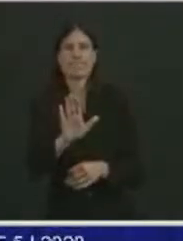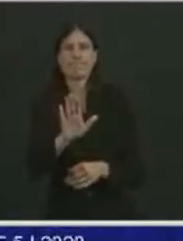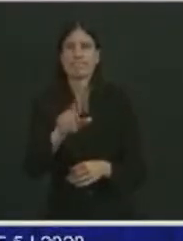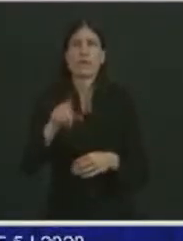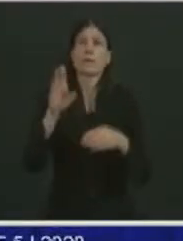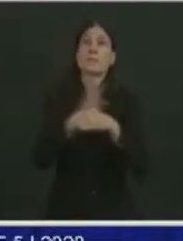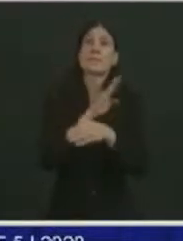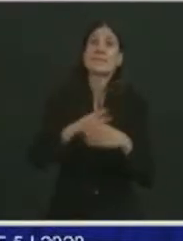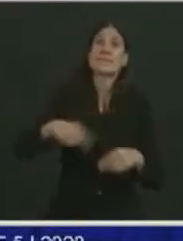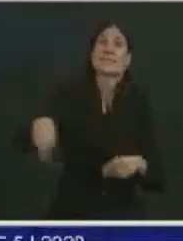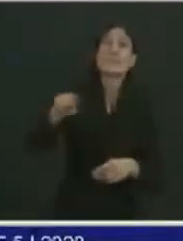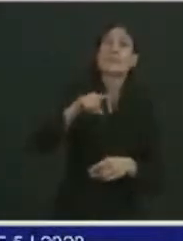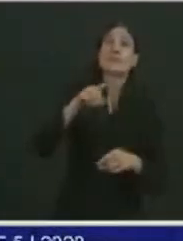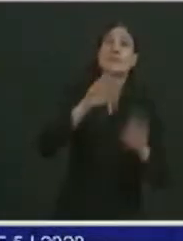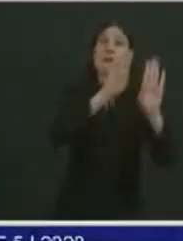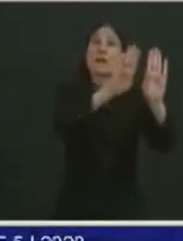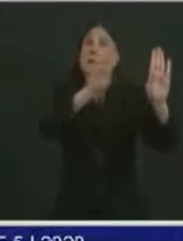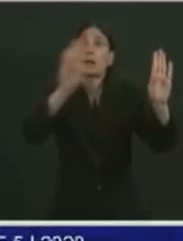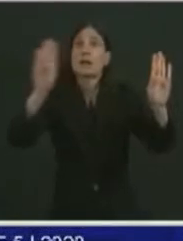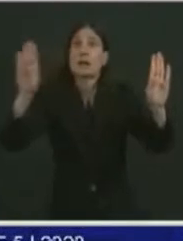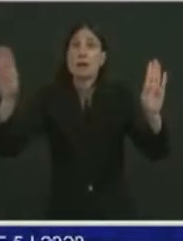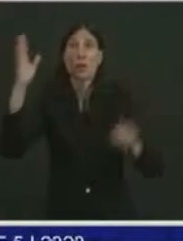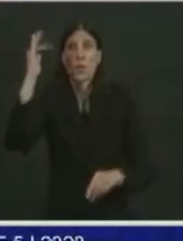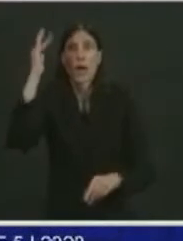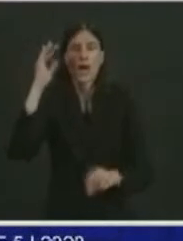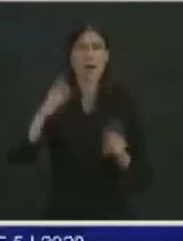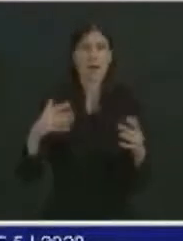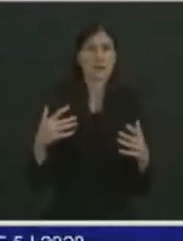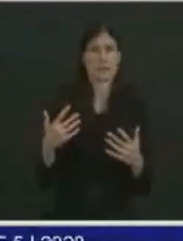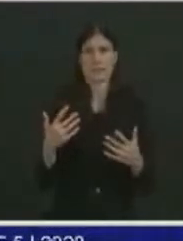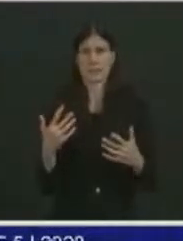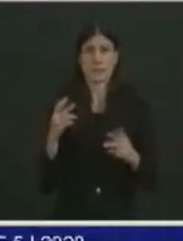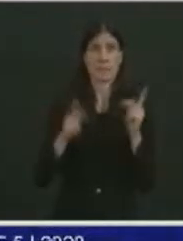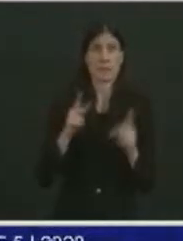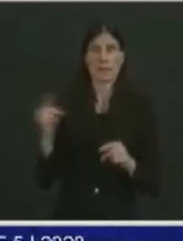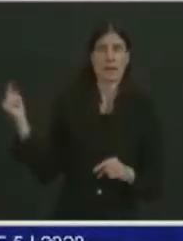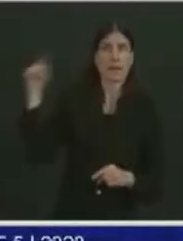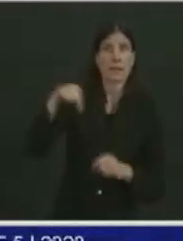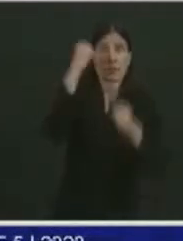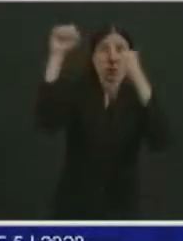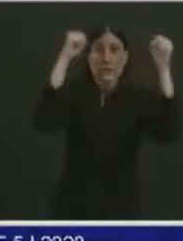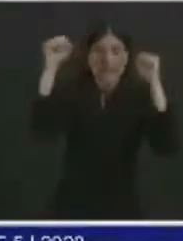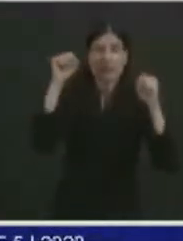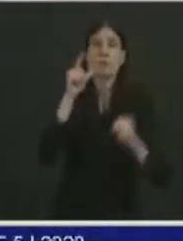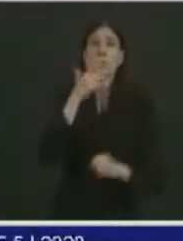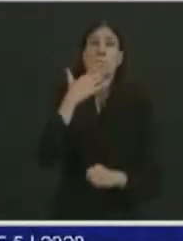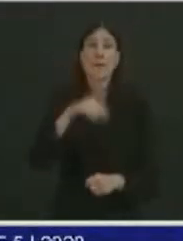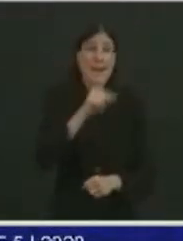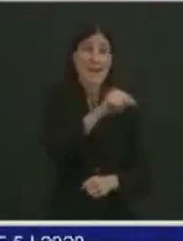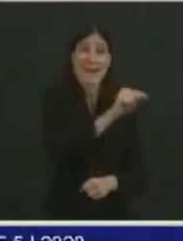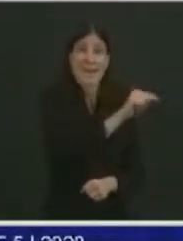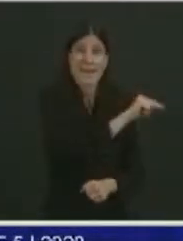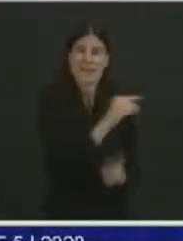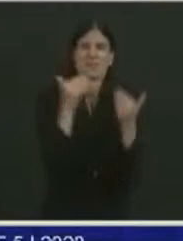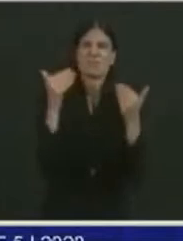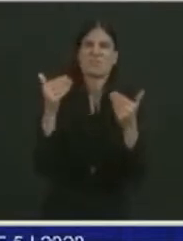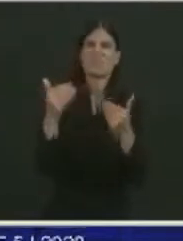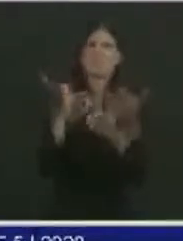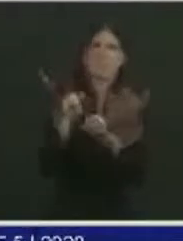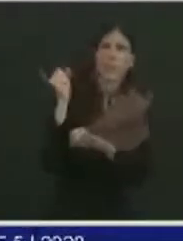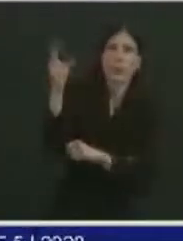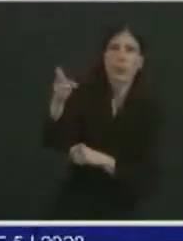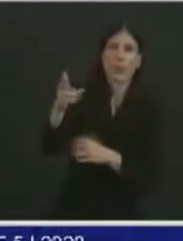setting on fire and destroying a lot of these small businesses. So I can't fault these businesses for putting up